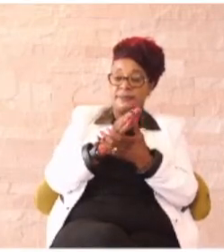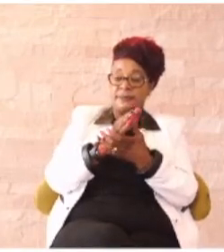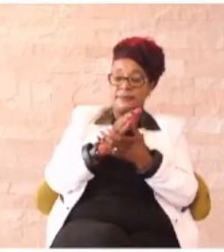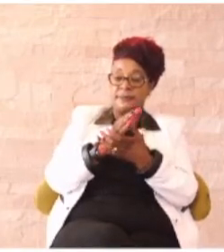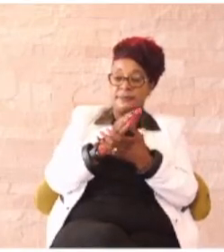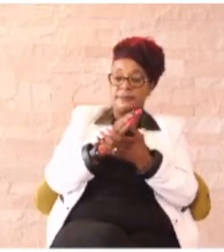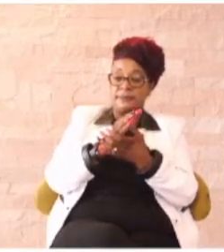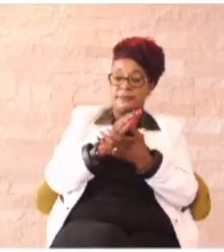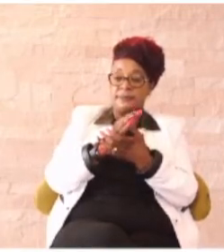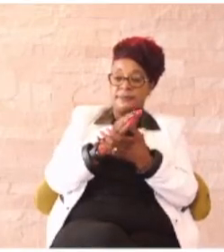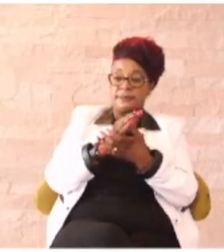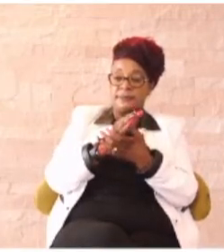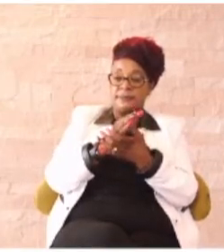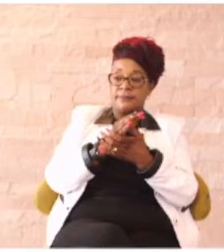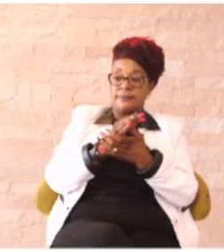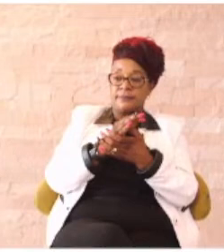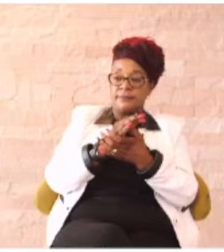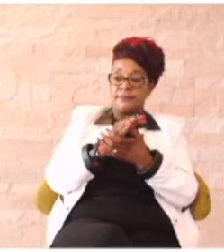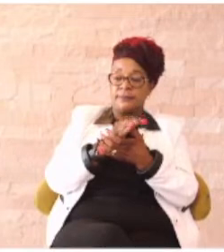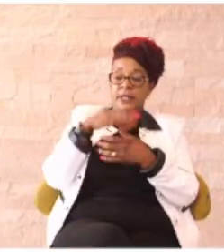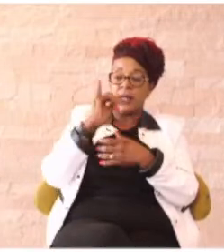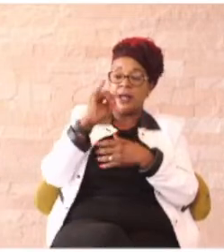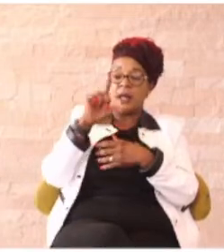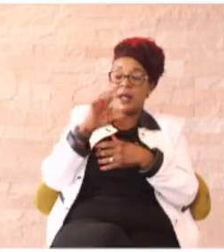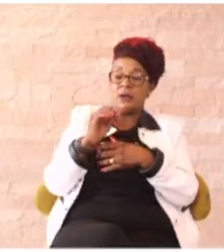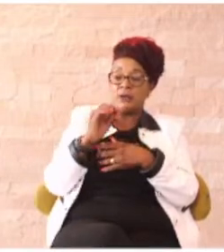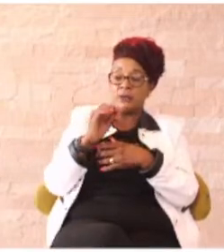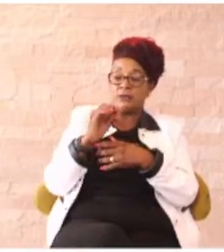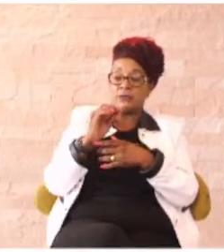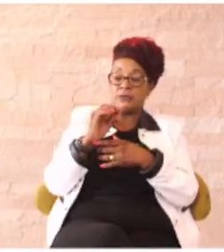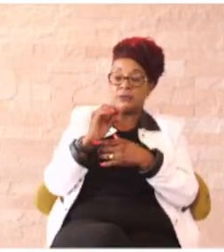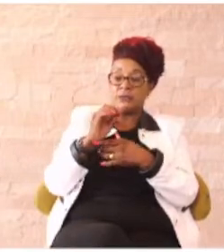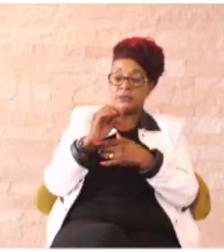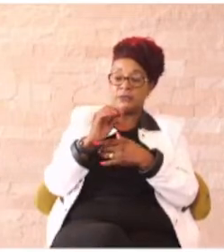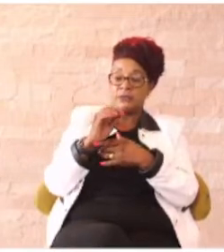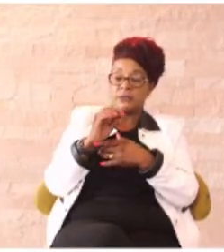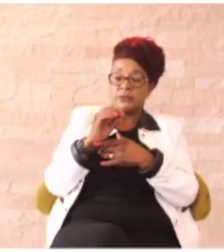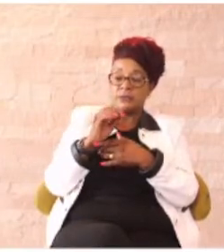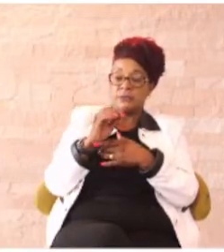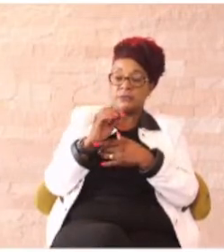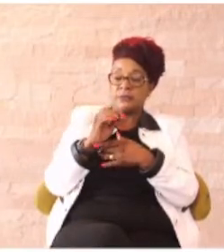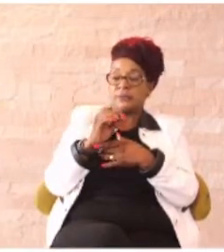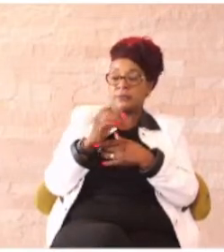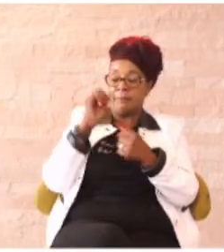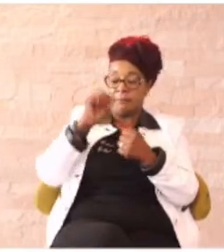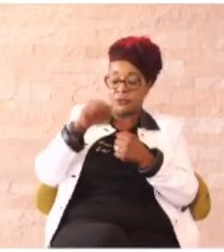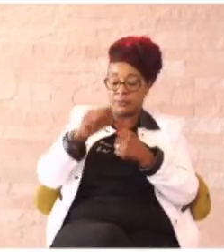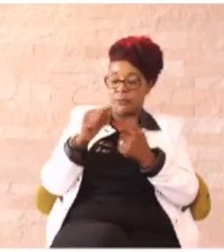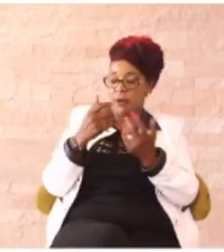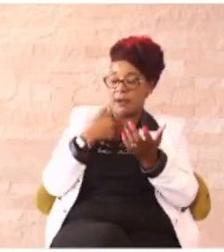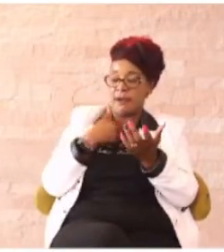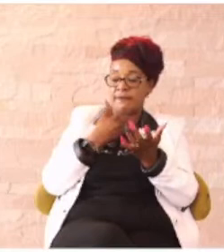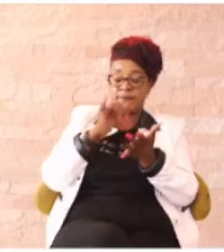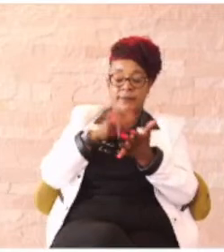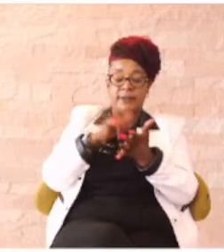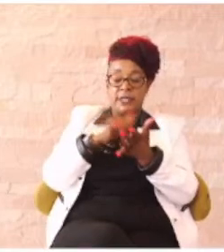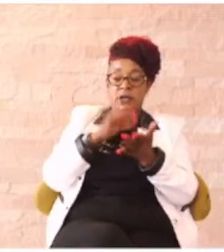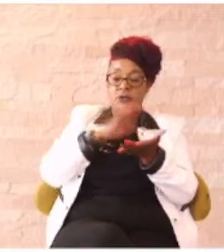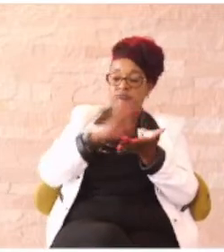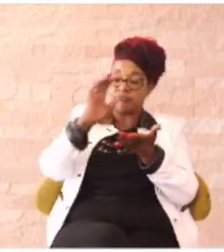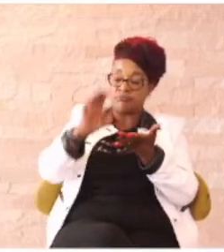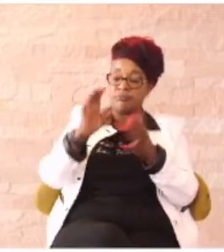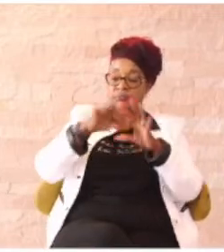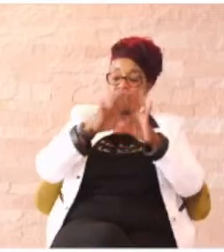The ILO 190 campaign, we have received the allocated budget